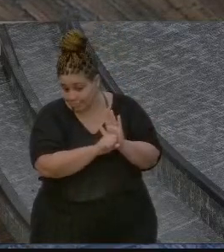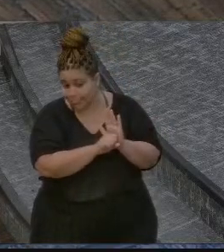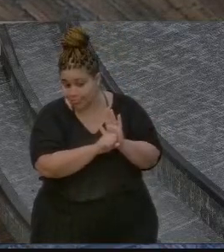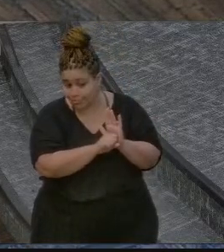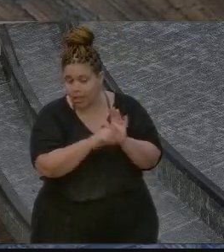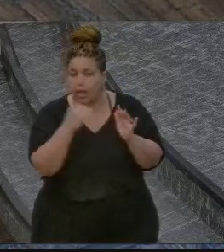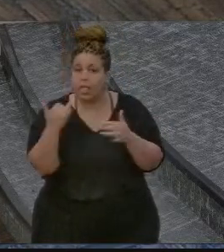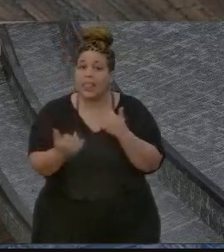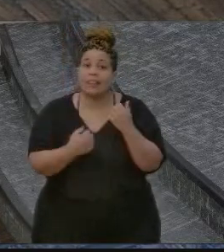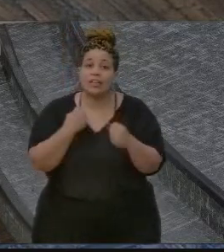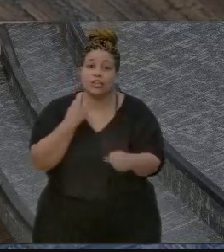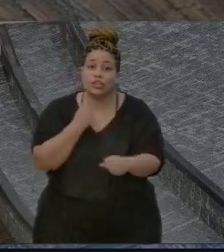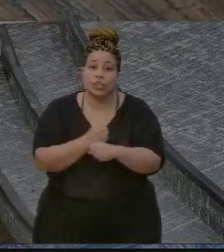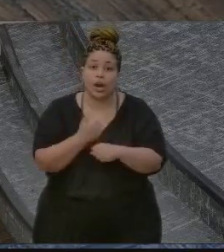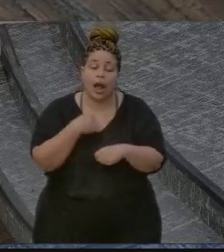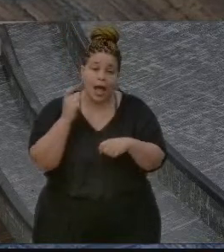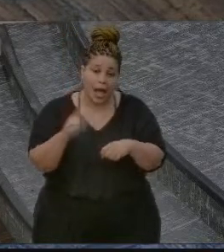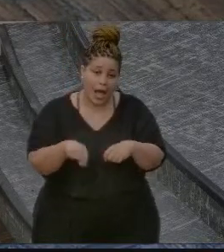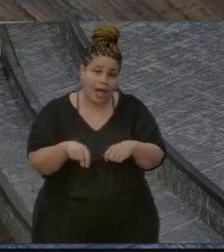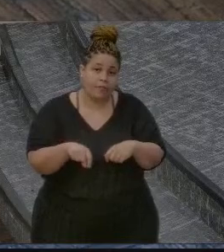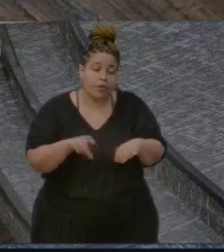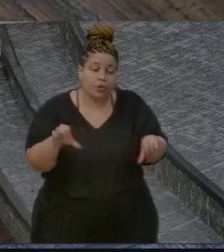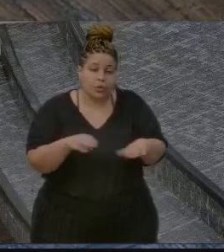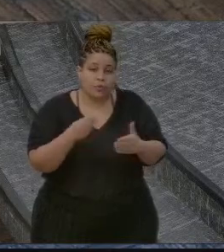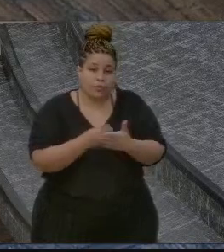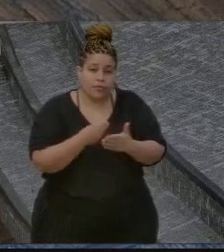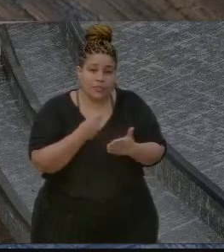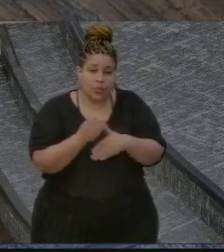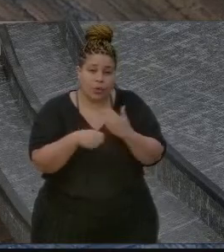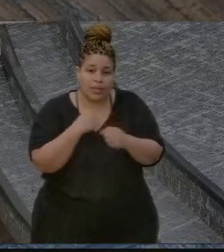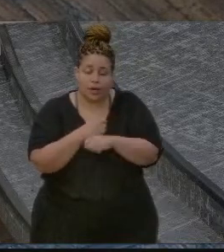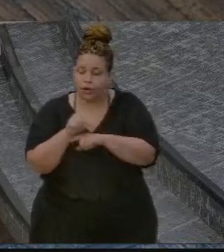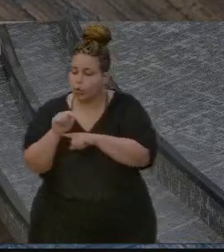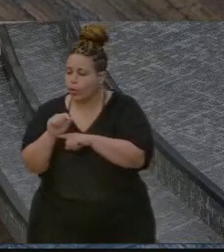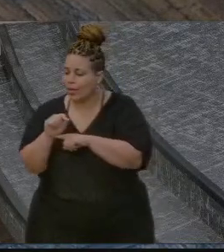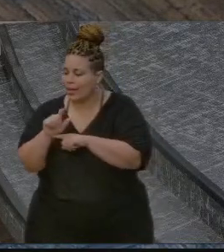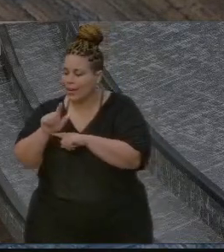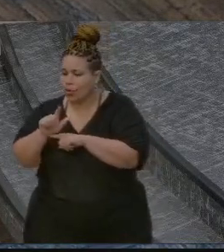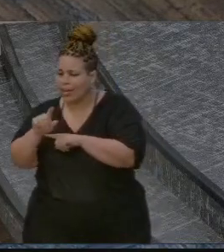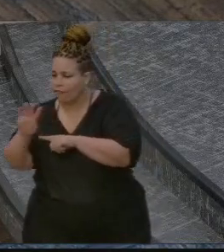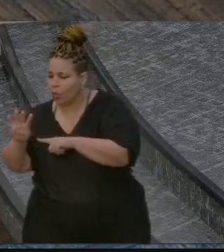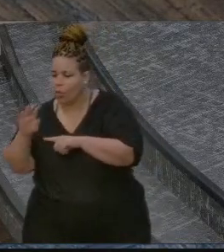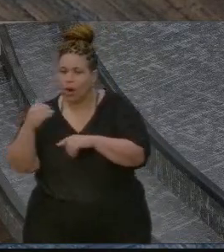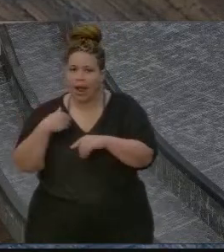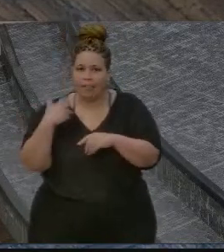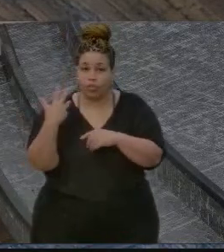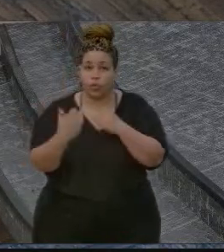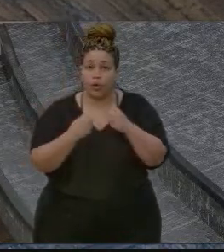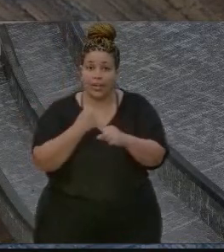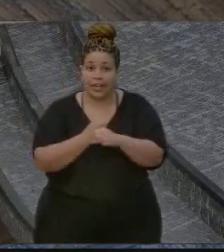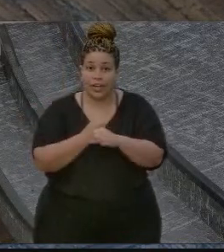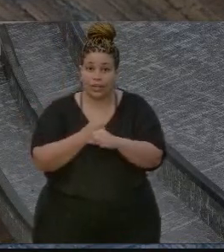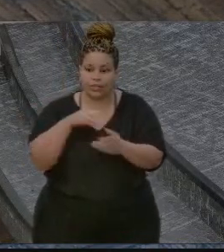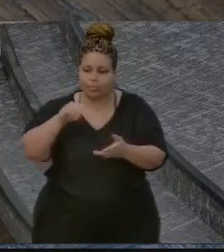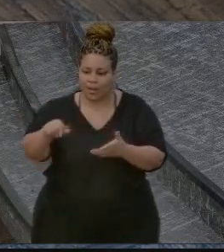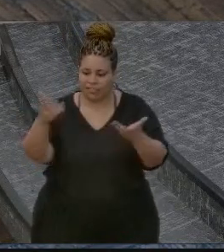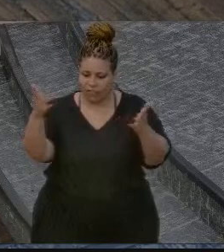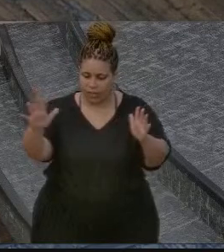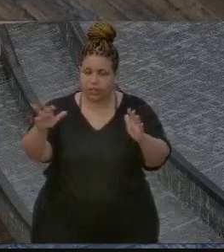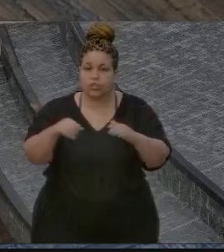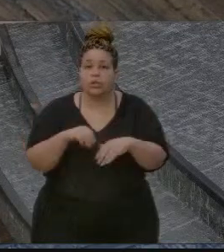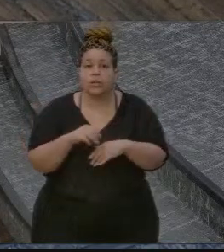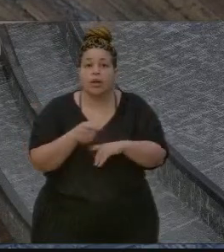year, I actually have to do one for fiscal year 2024, but then I have 3 years to spend it. The one from